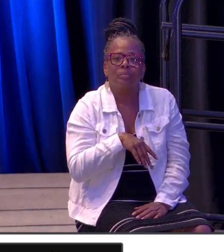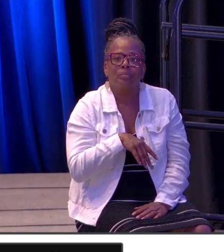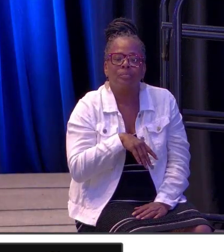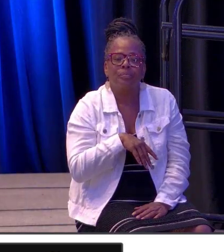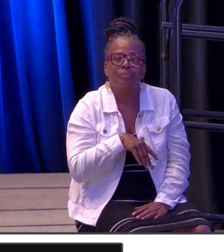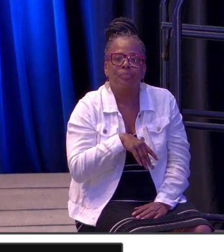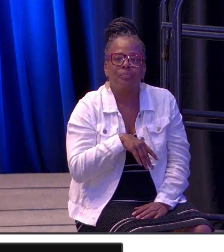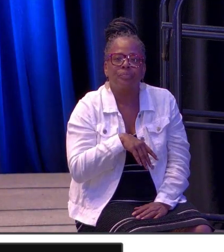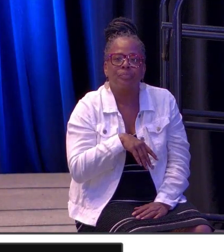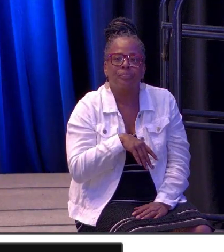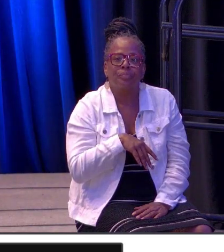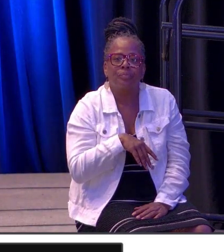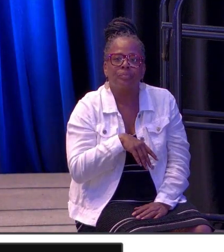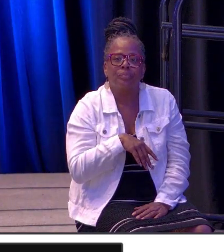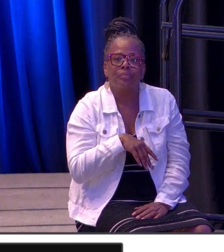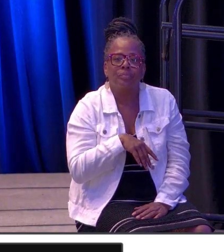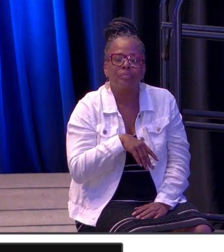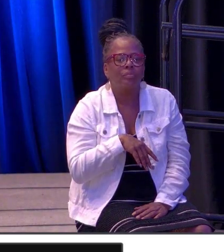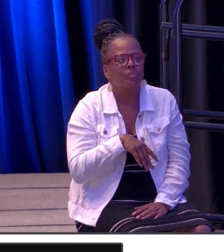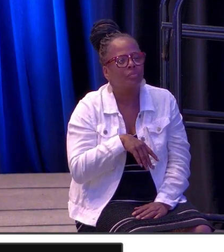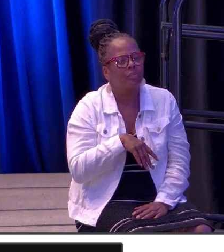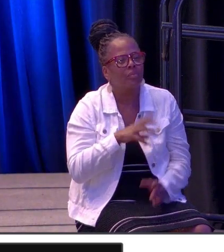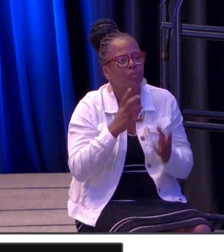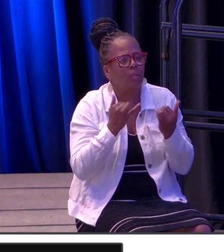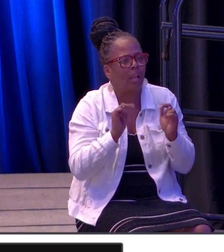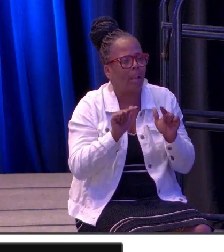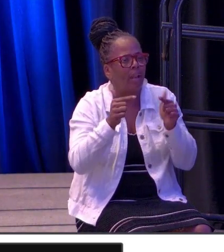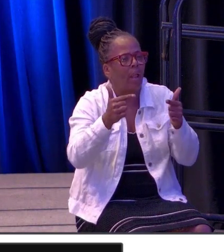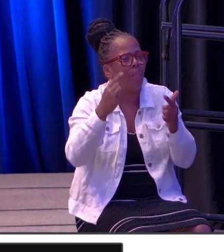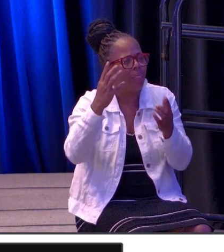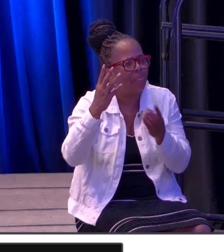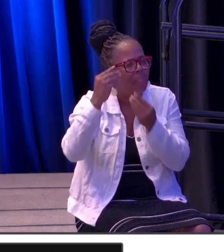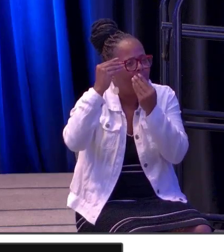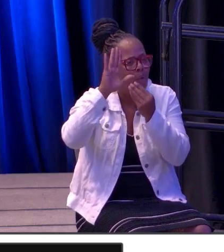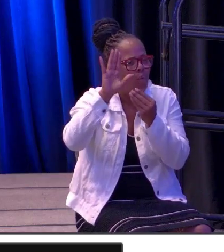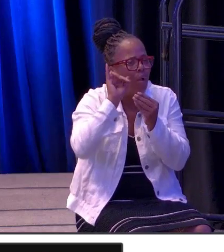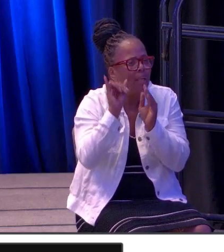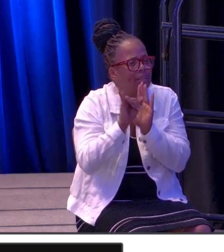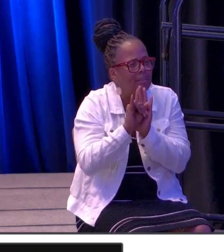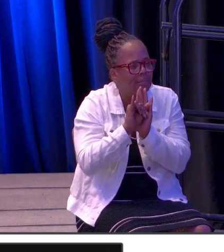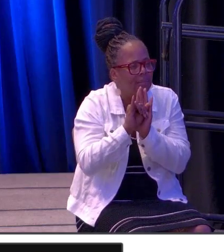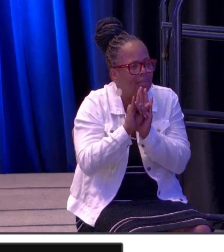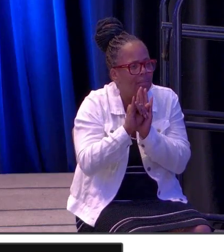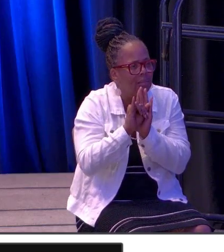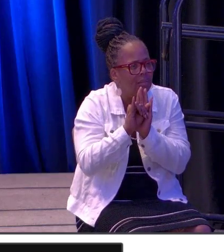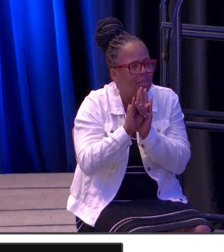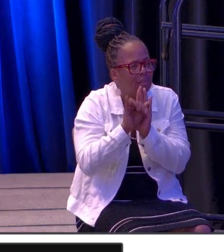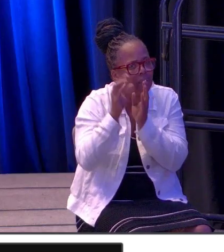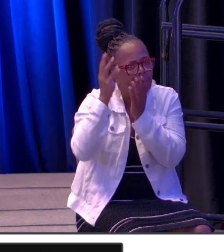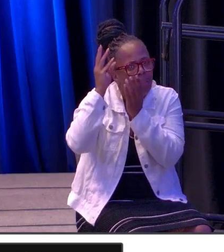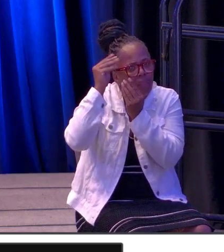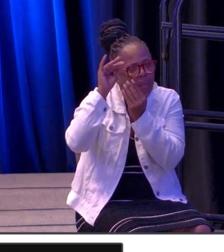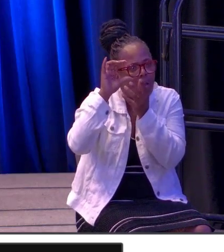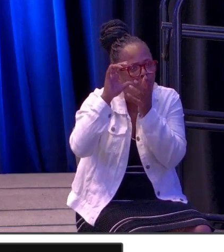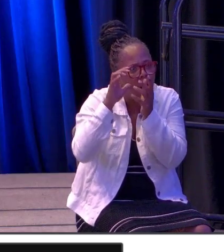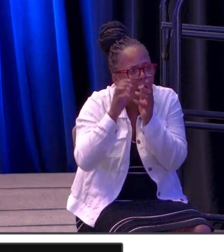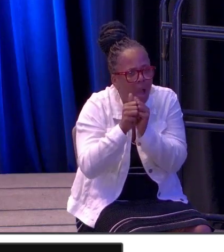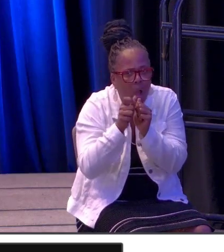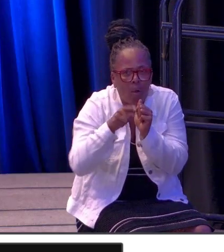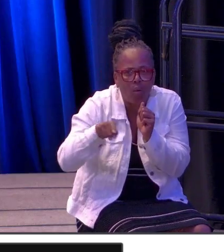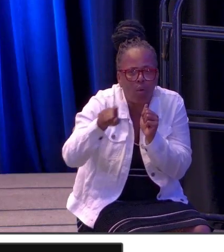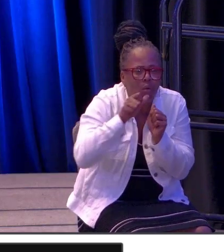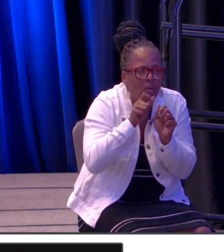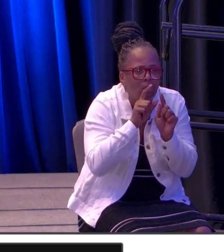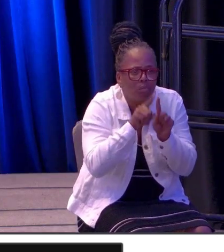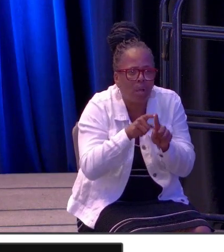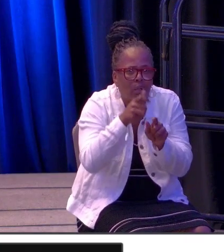to this, is what I want you to think about your identity and think about how you would respond to